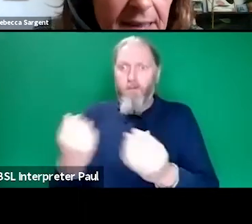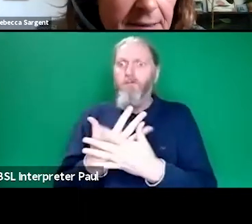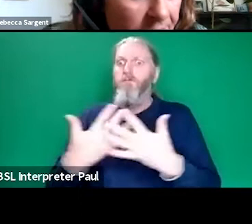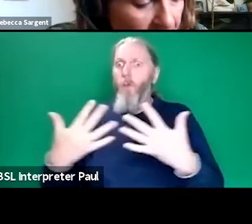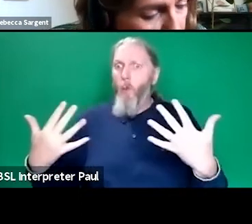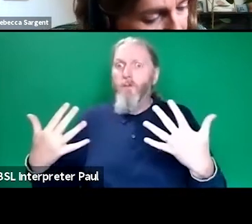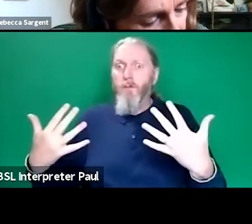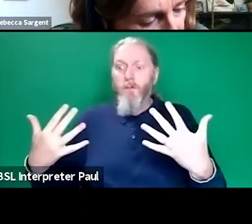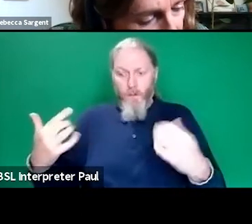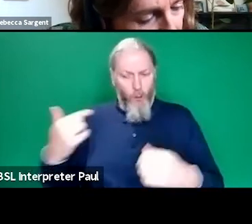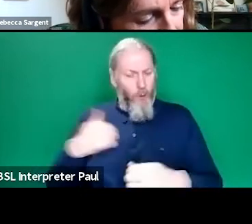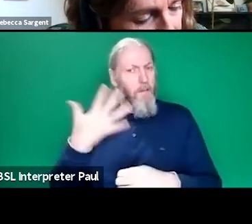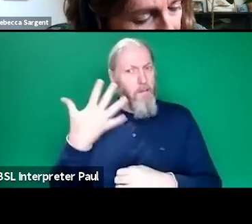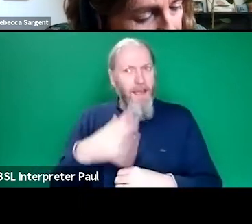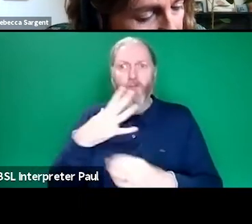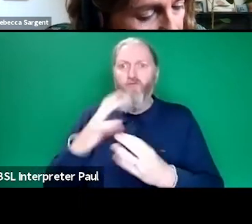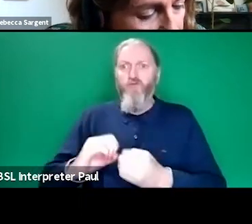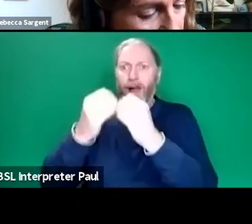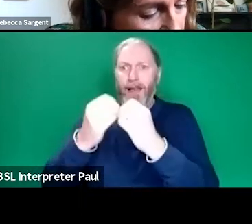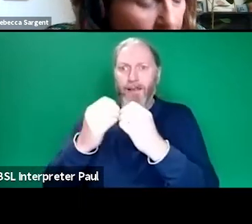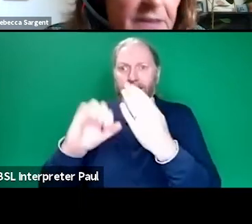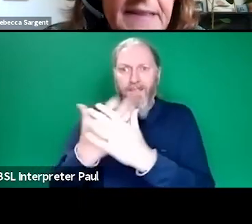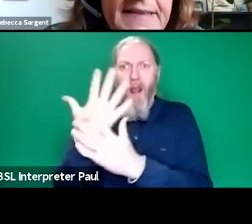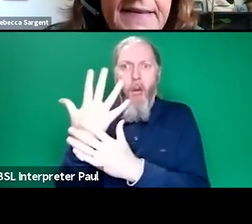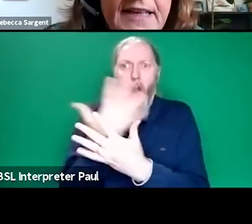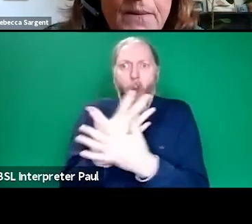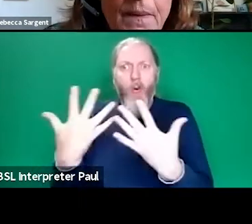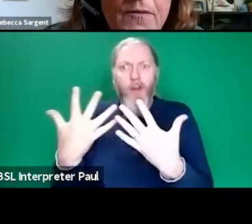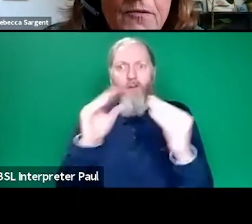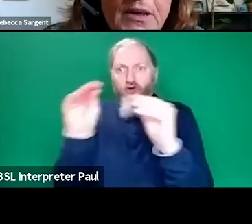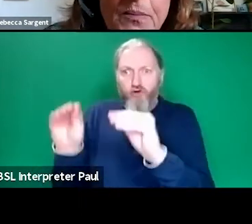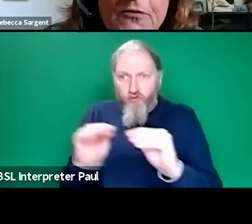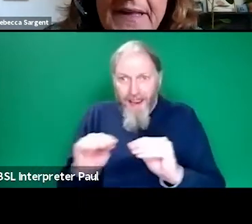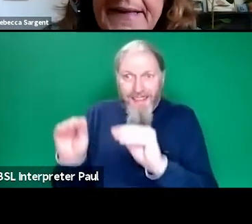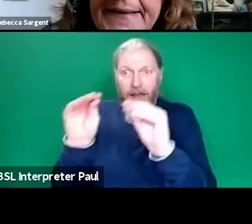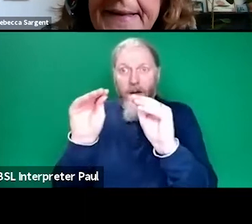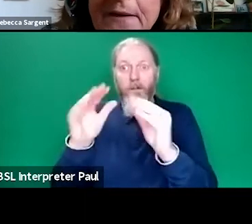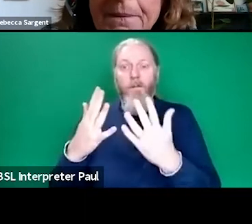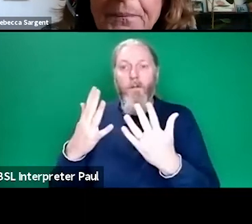looked at and developed, and that included